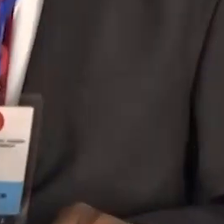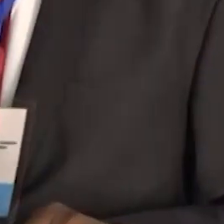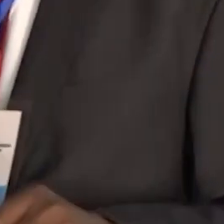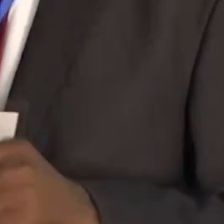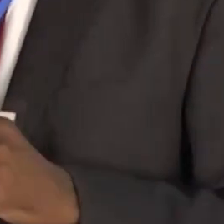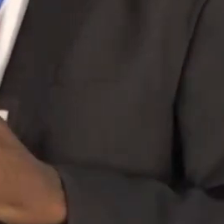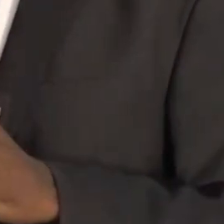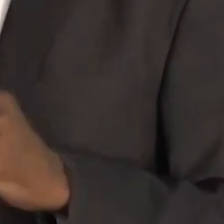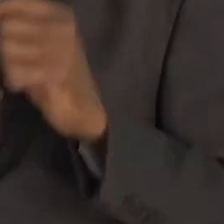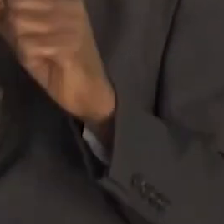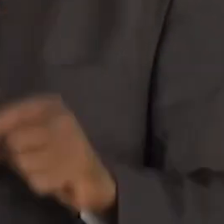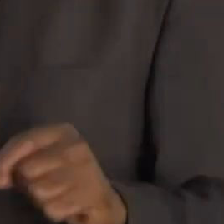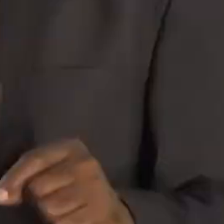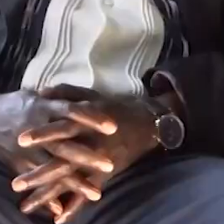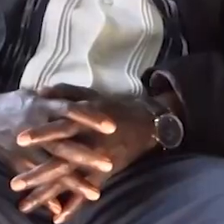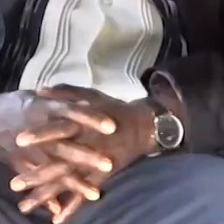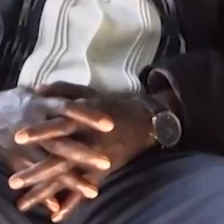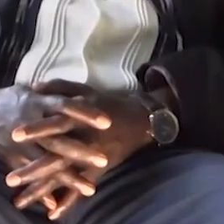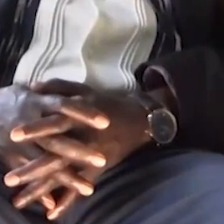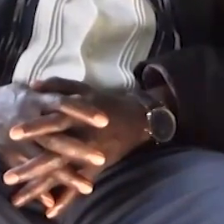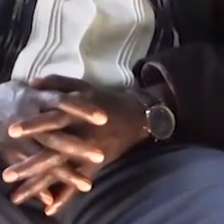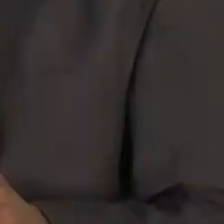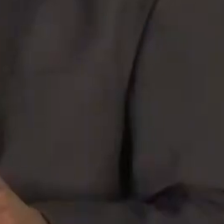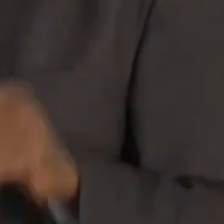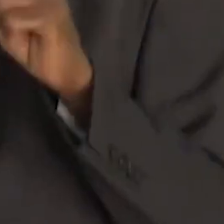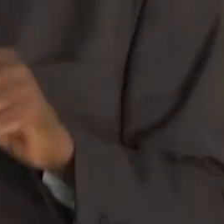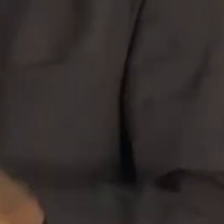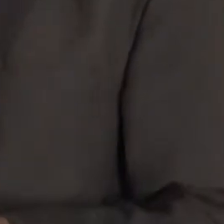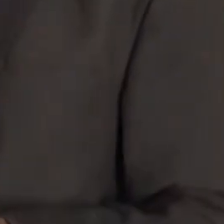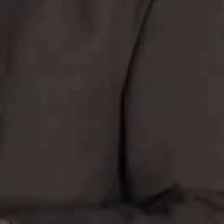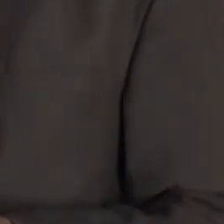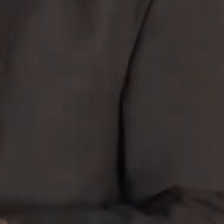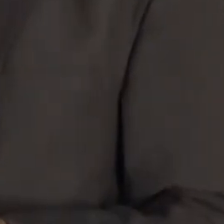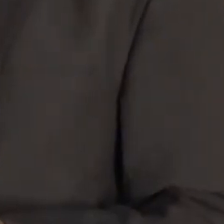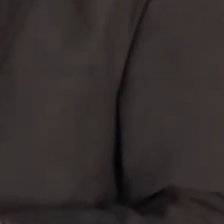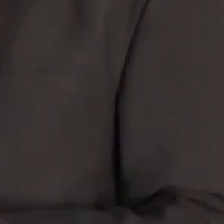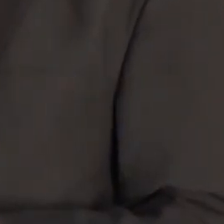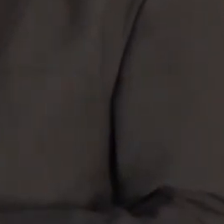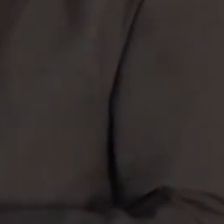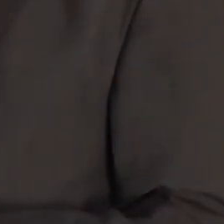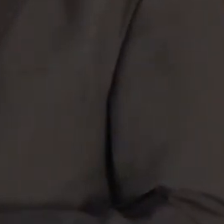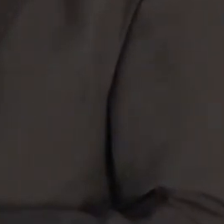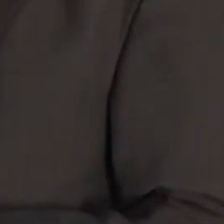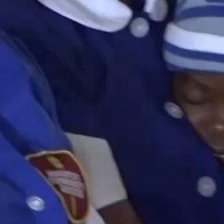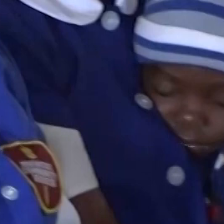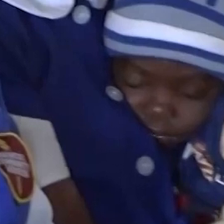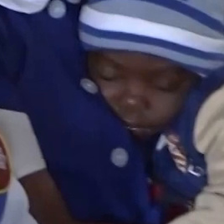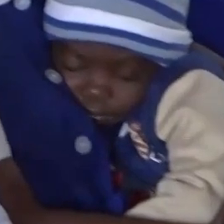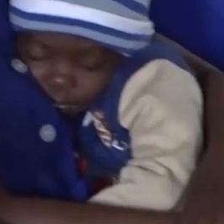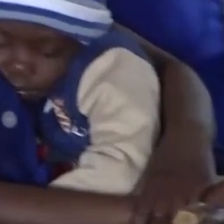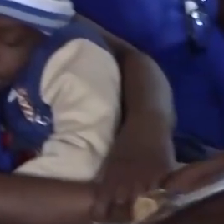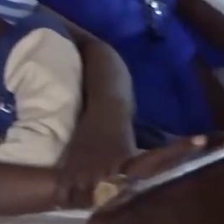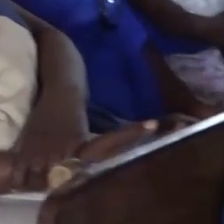to pray for you and to pray for the country. As we pray for you and as we pray for the